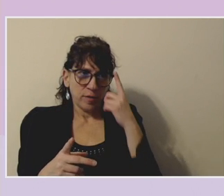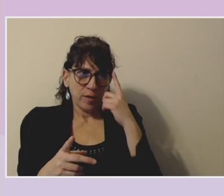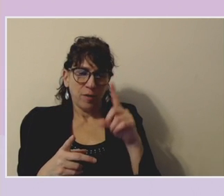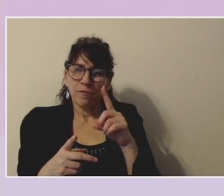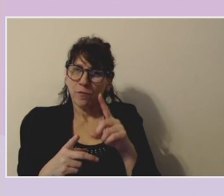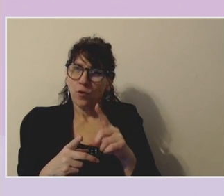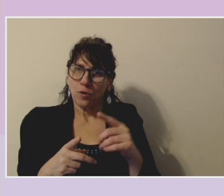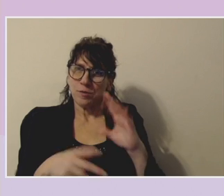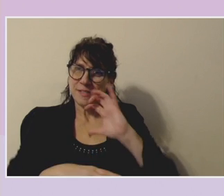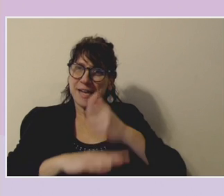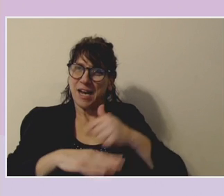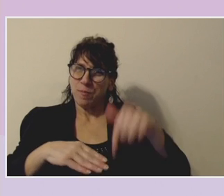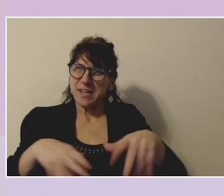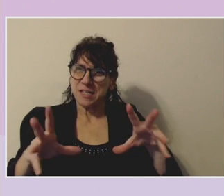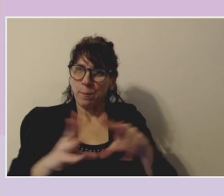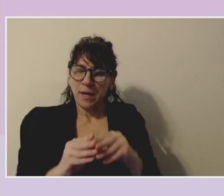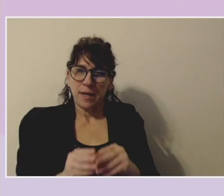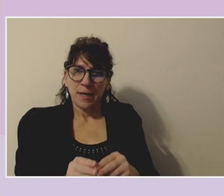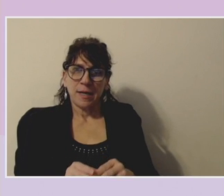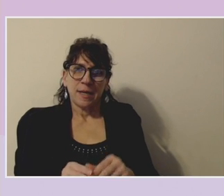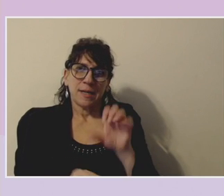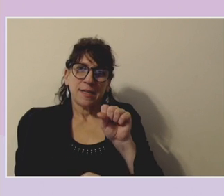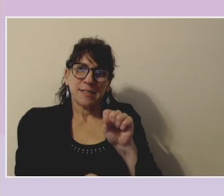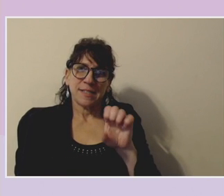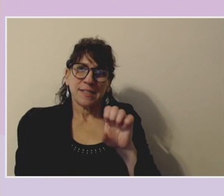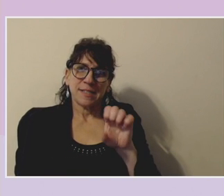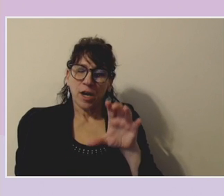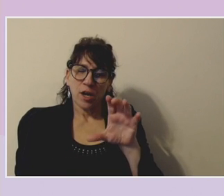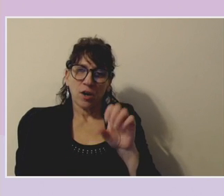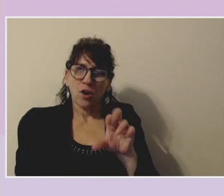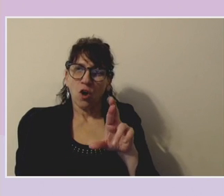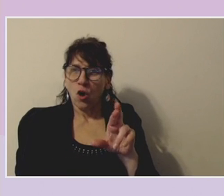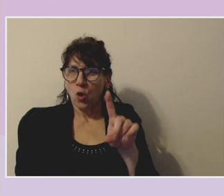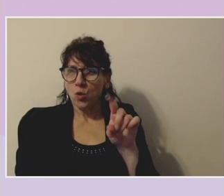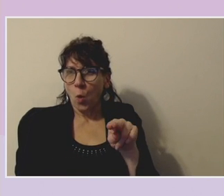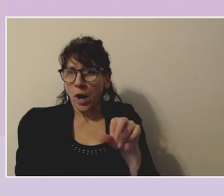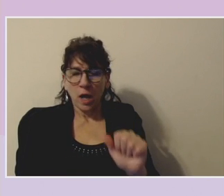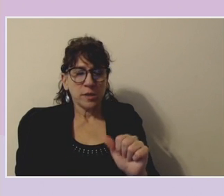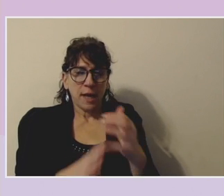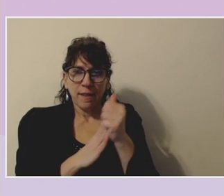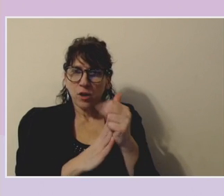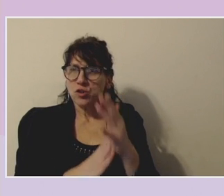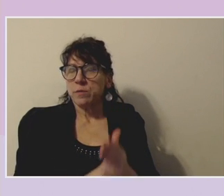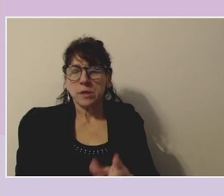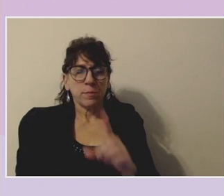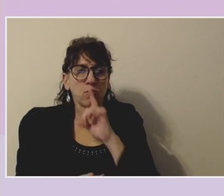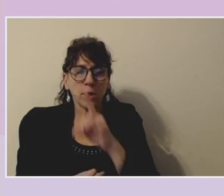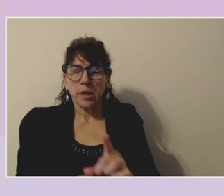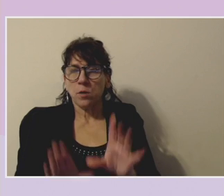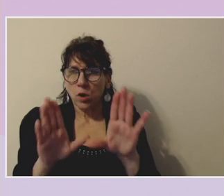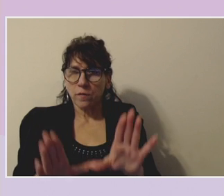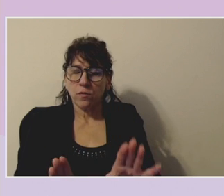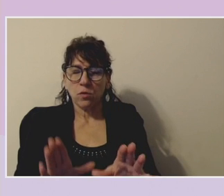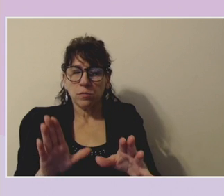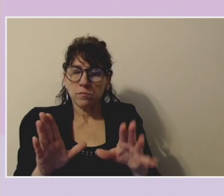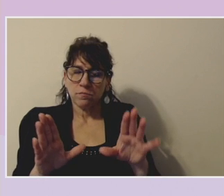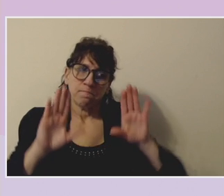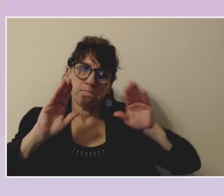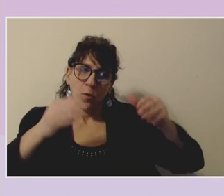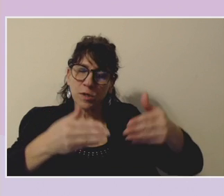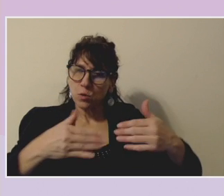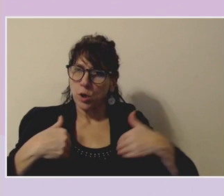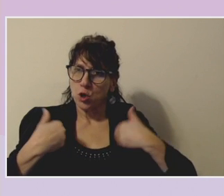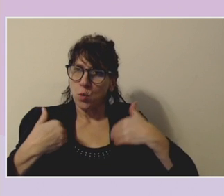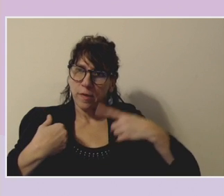this, because Secretary Cardona's leadership has been indispensable in shining a light on the youth mental health crisis.